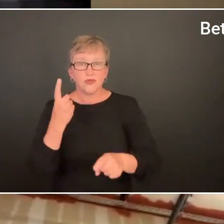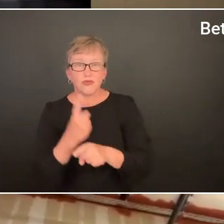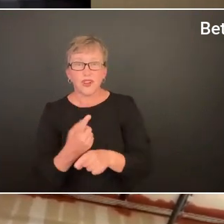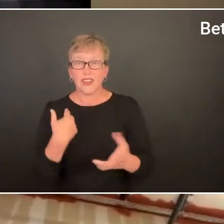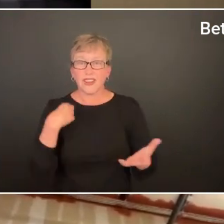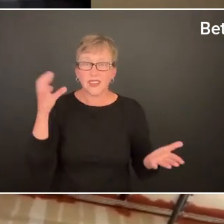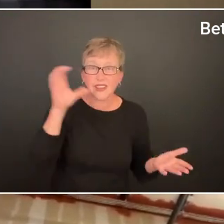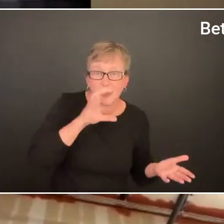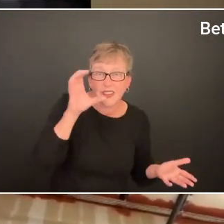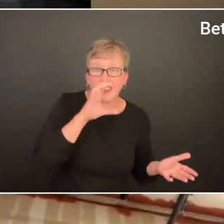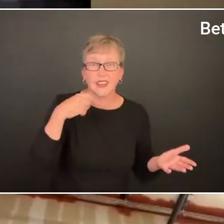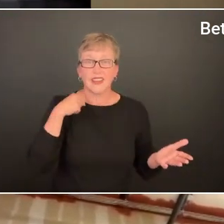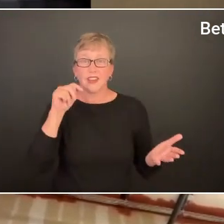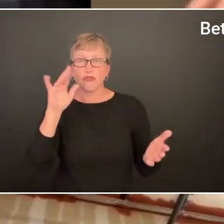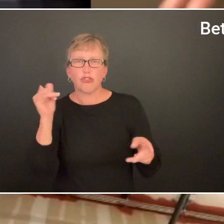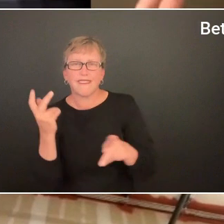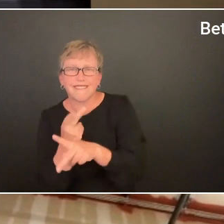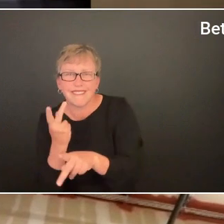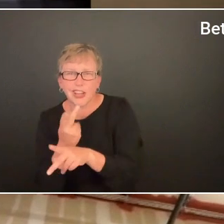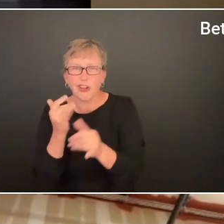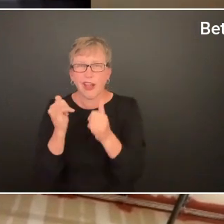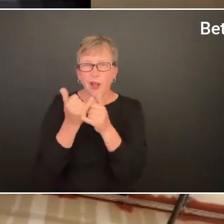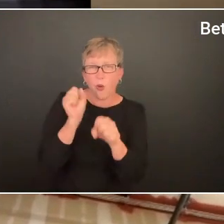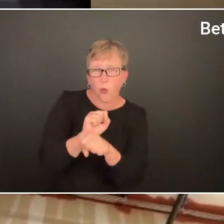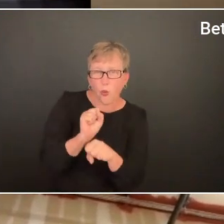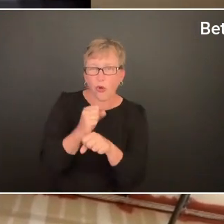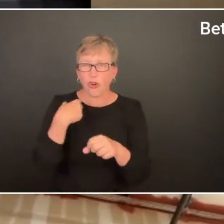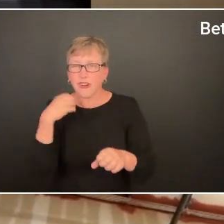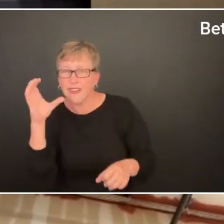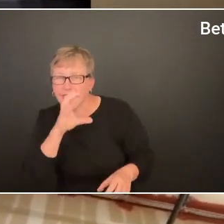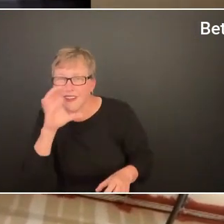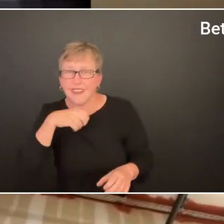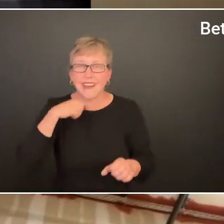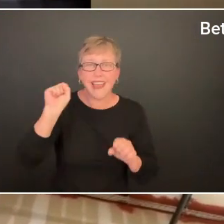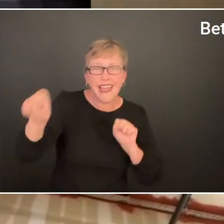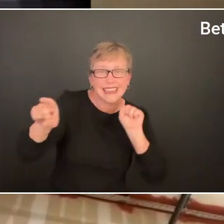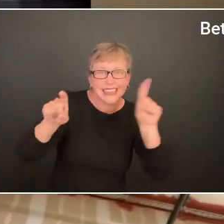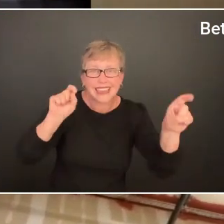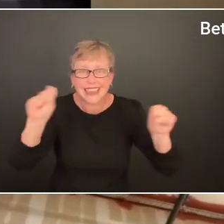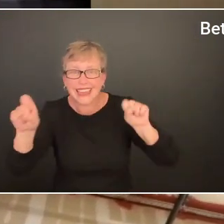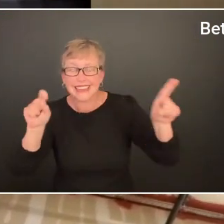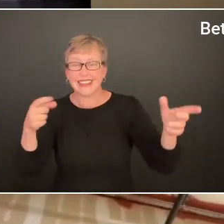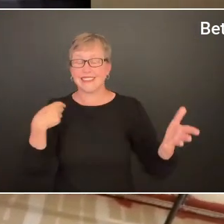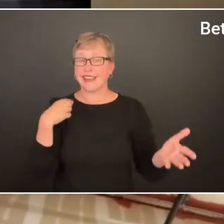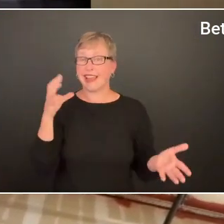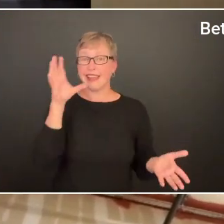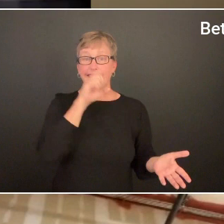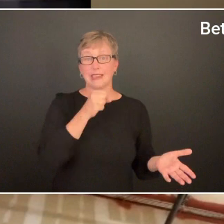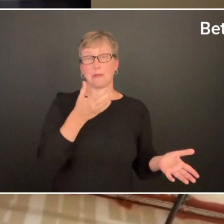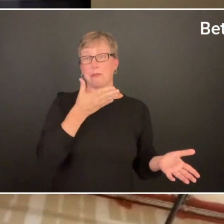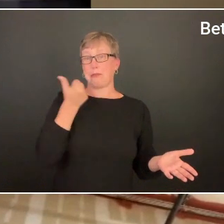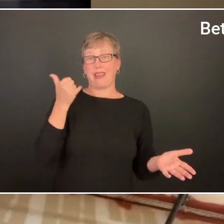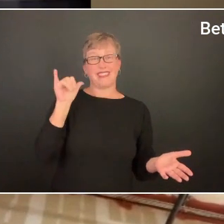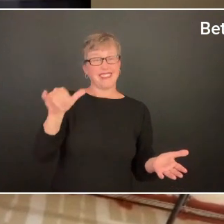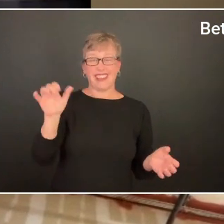I looked, you know, and I'm trying to figure out all of this. And so there was like a lot of research